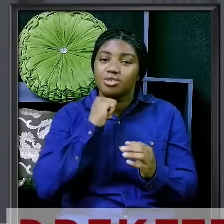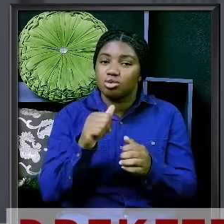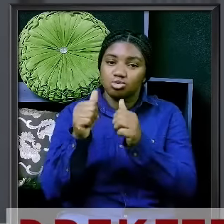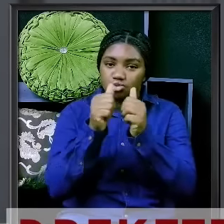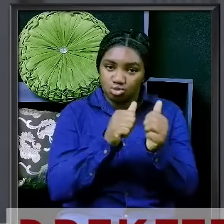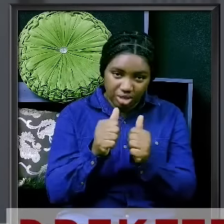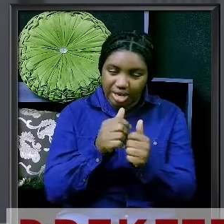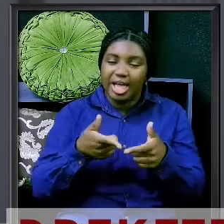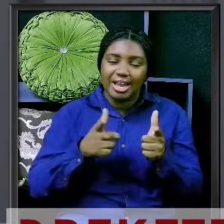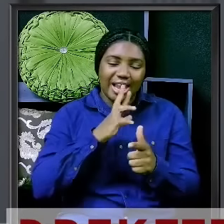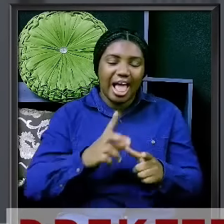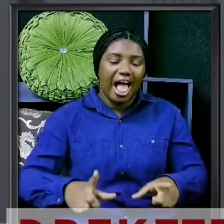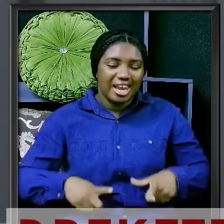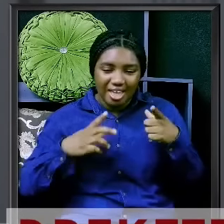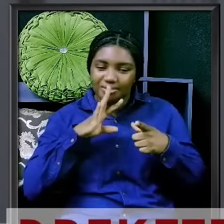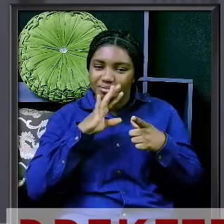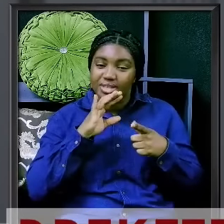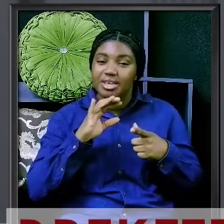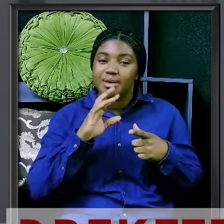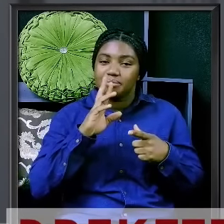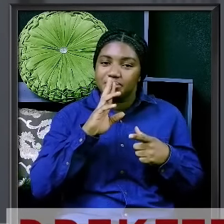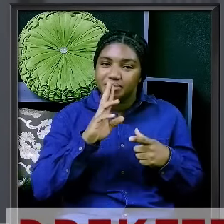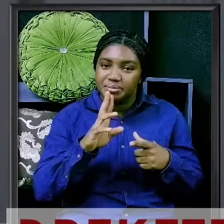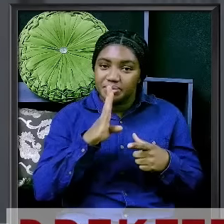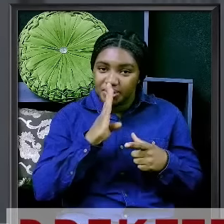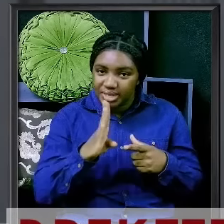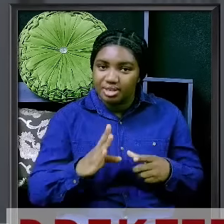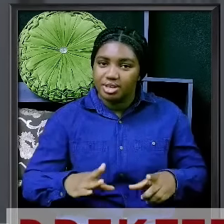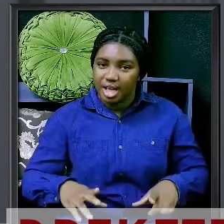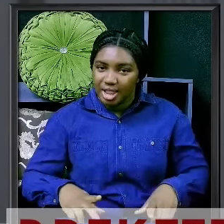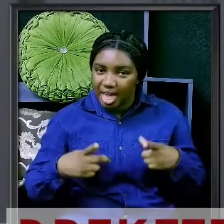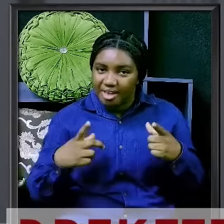be intact and let her children be safe.